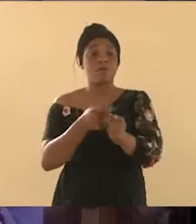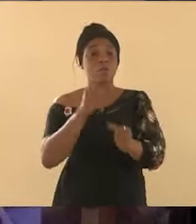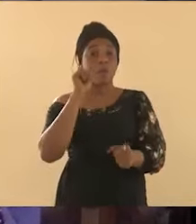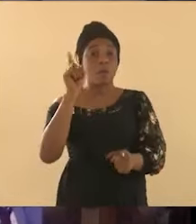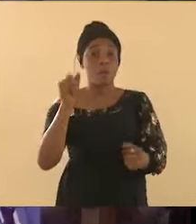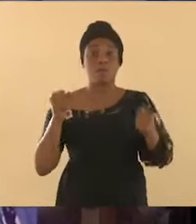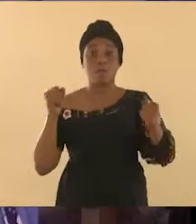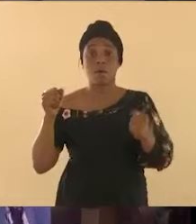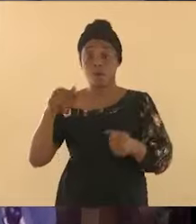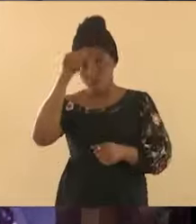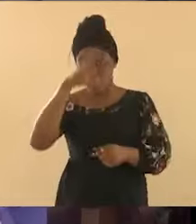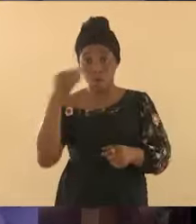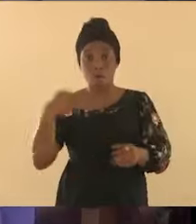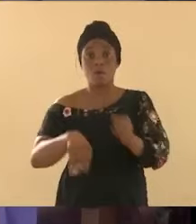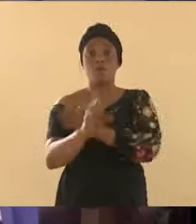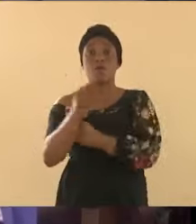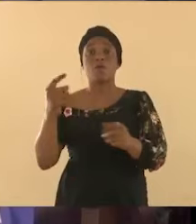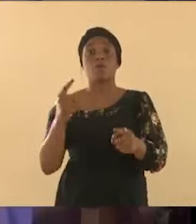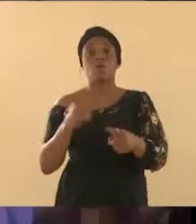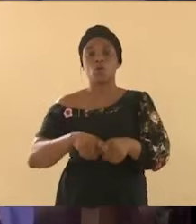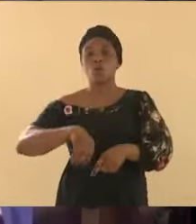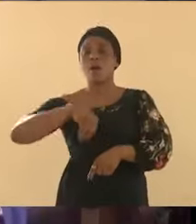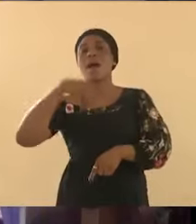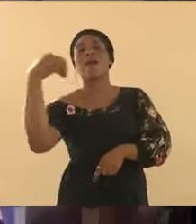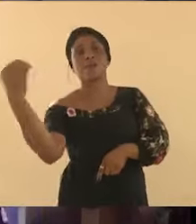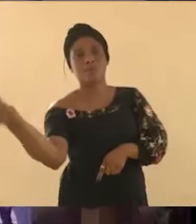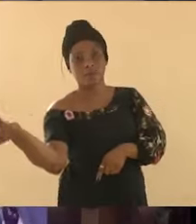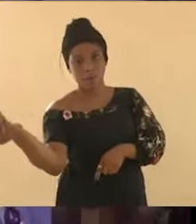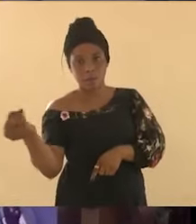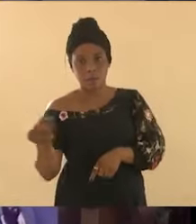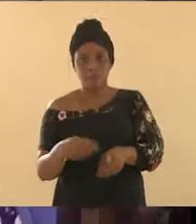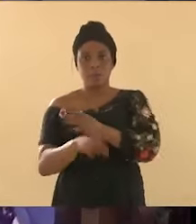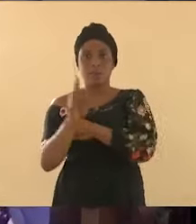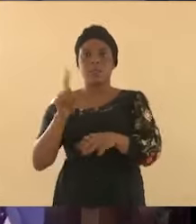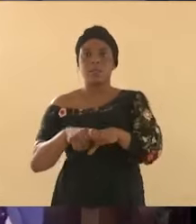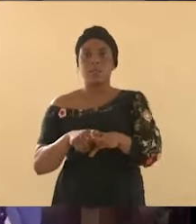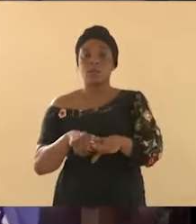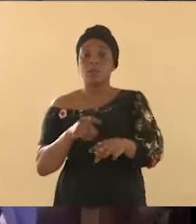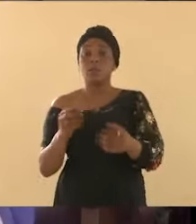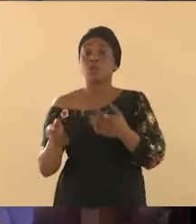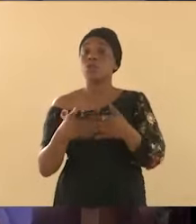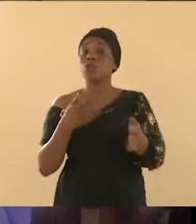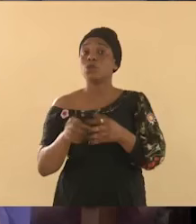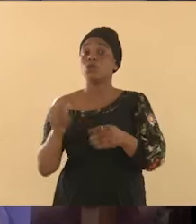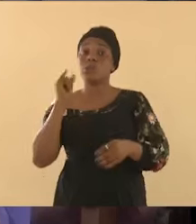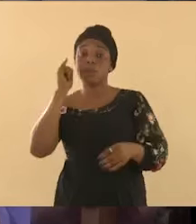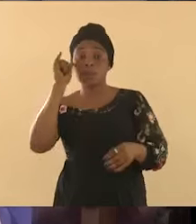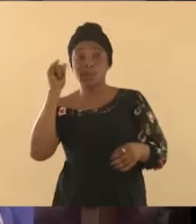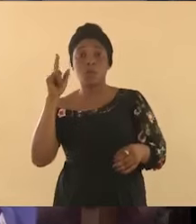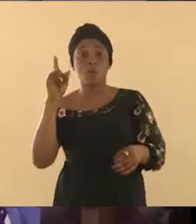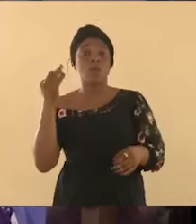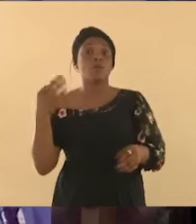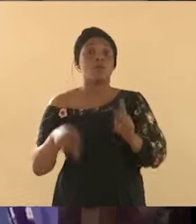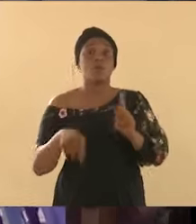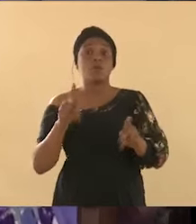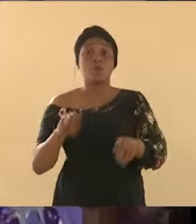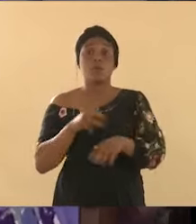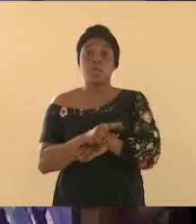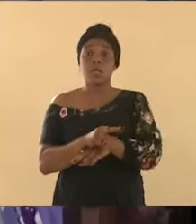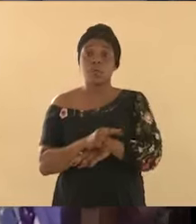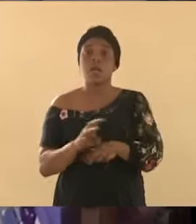is why we run from one powerful man of God to the other. I mean, God's time. This was the issue yesterday, right? One